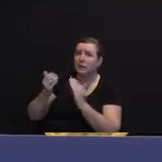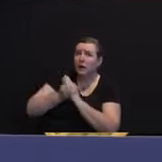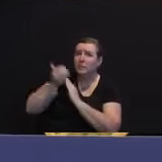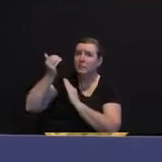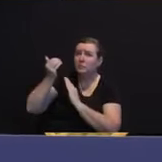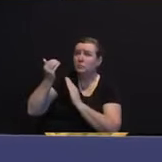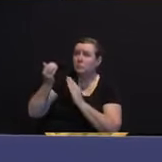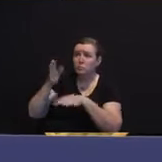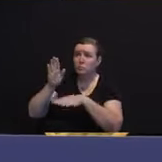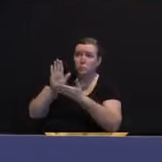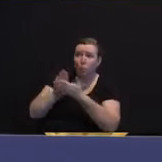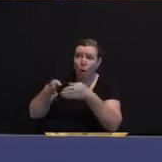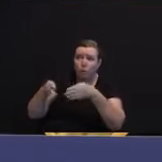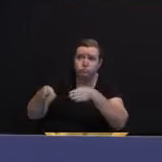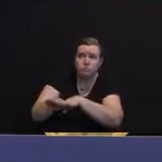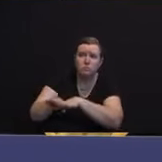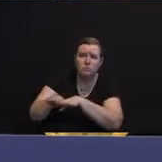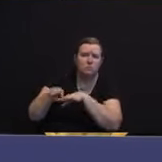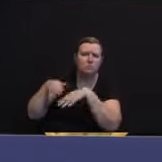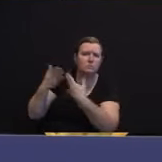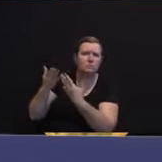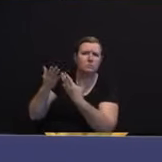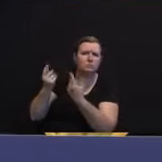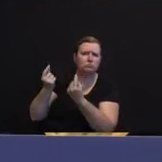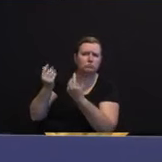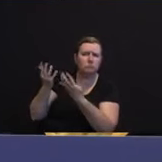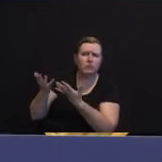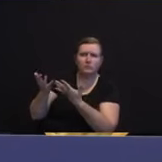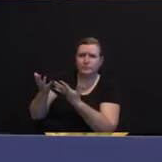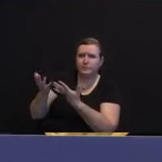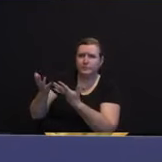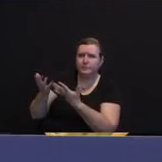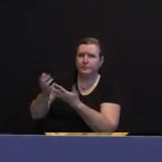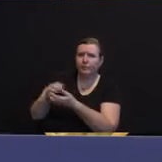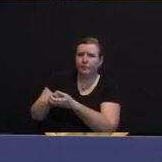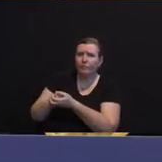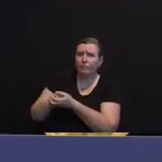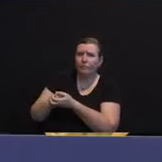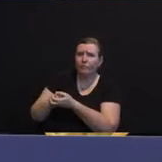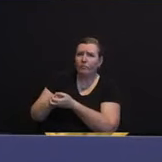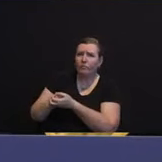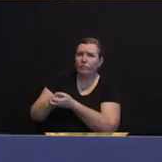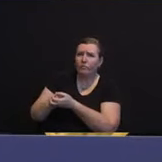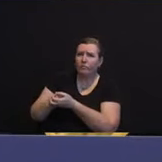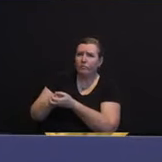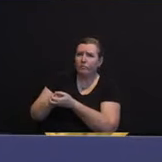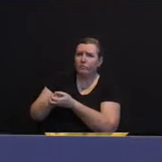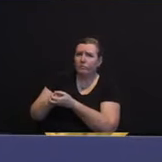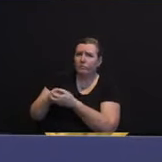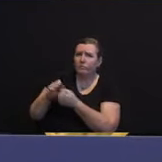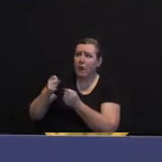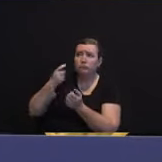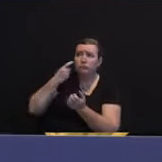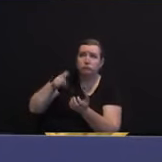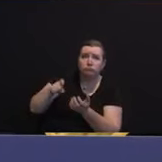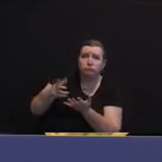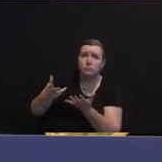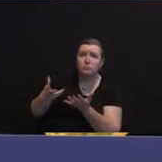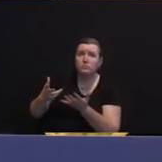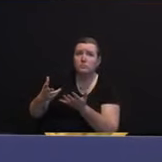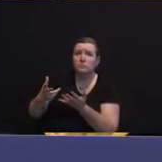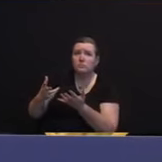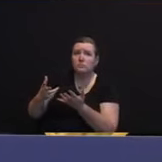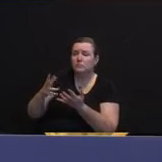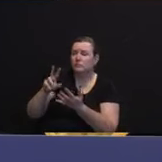divert status tracker has shown to be increasing lately, citing patient volume as a reason for going full divert. Is this due to surges in